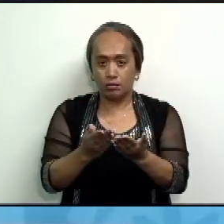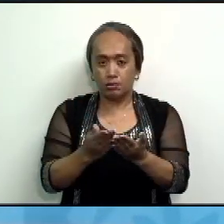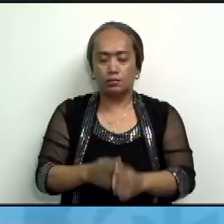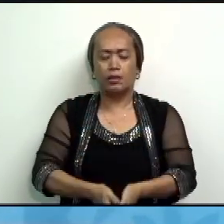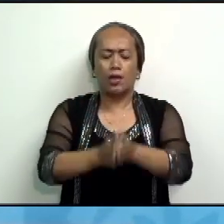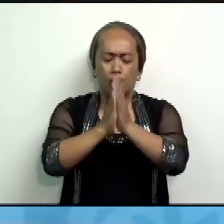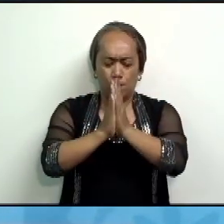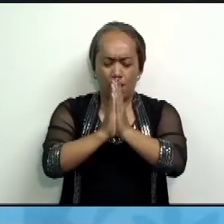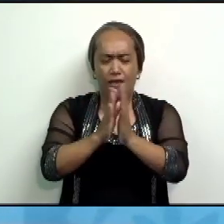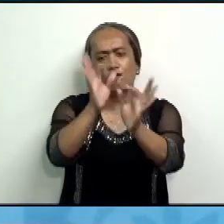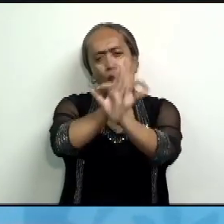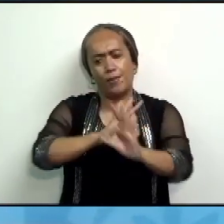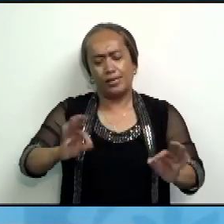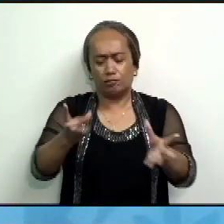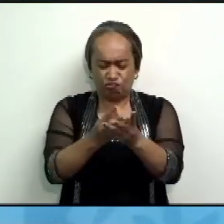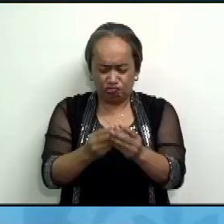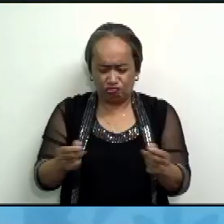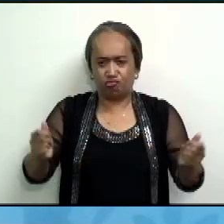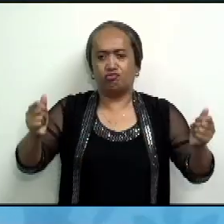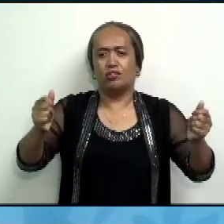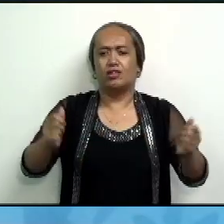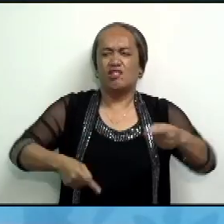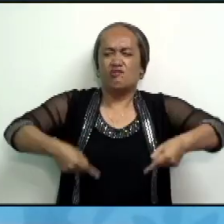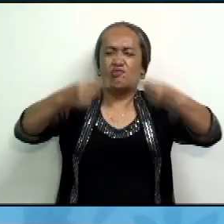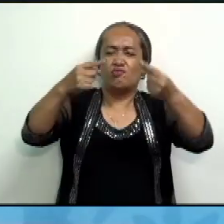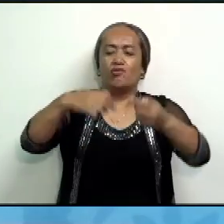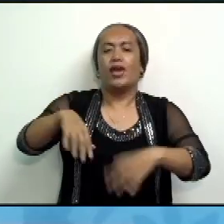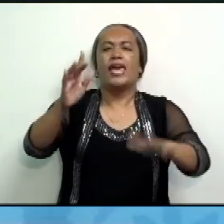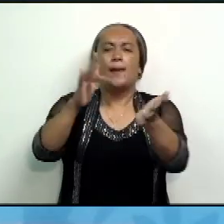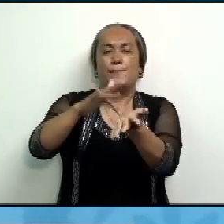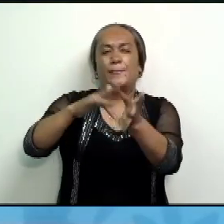And pray for a peaceful resolution to the conflict in the Middle East.